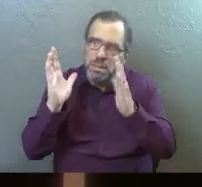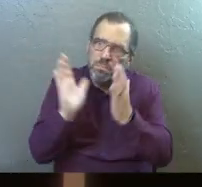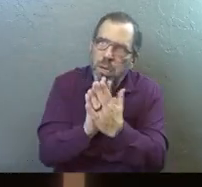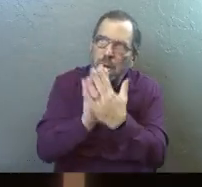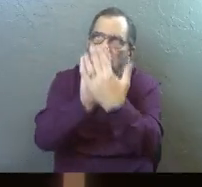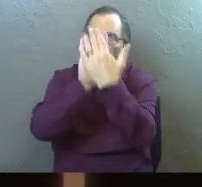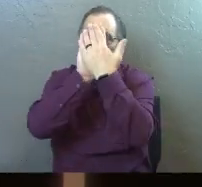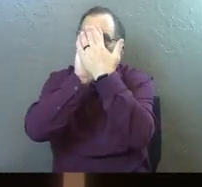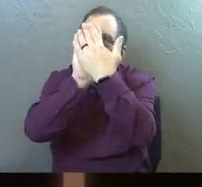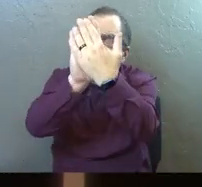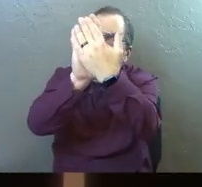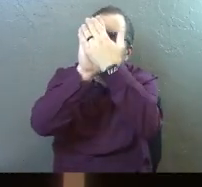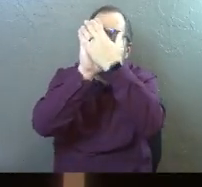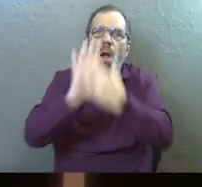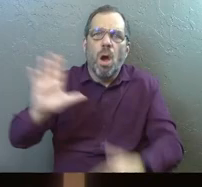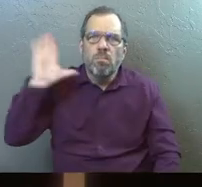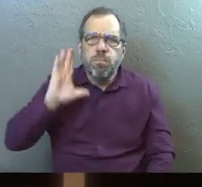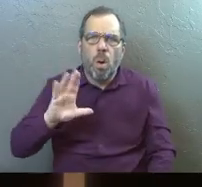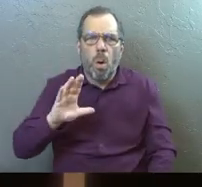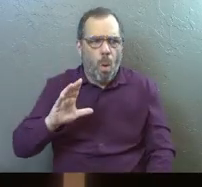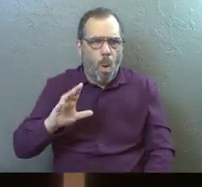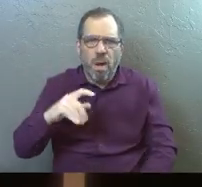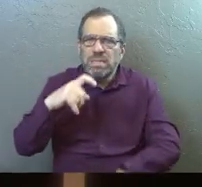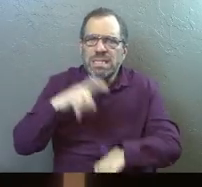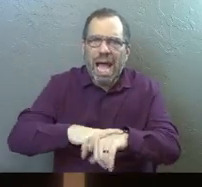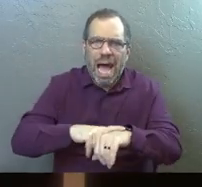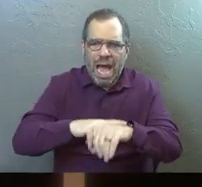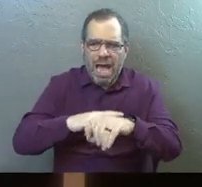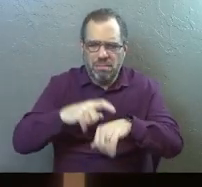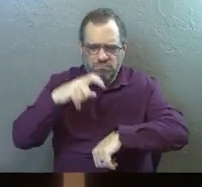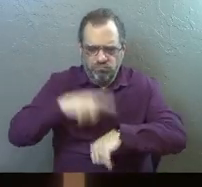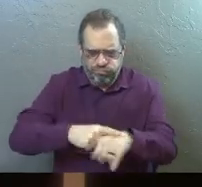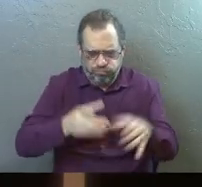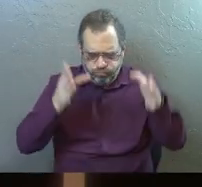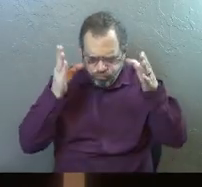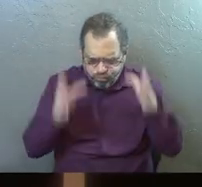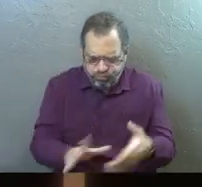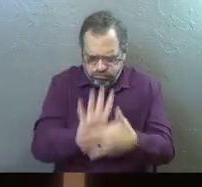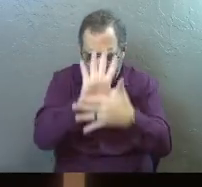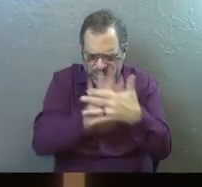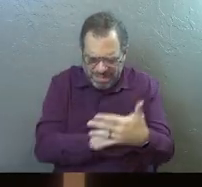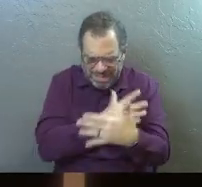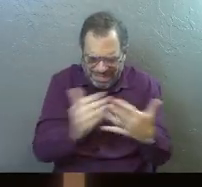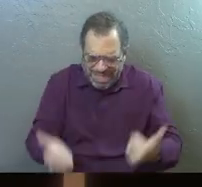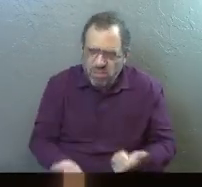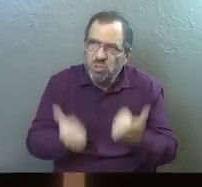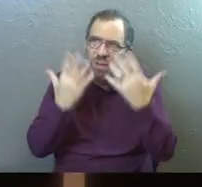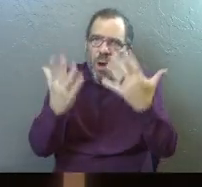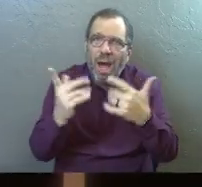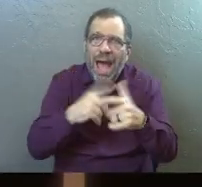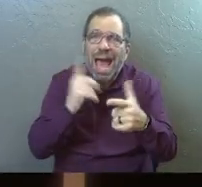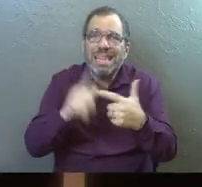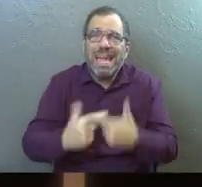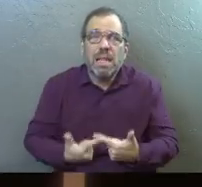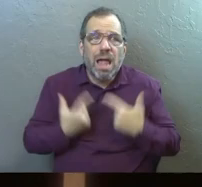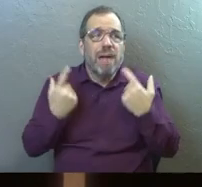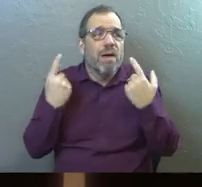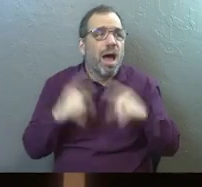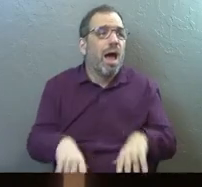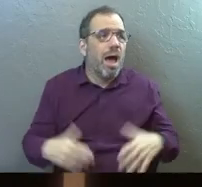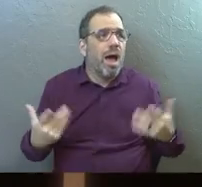with Jesus in this way. You used to have a pocket of your time, a space of your day that was devoted to him, and then life